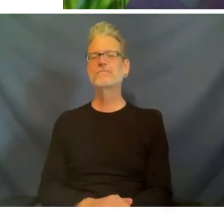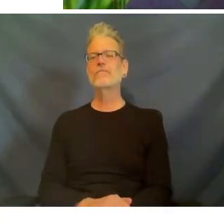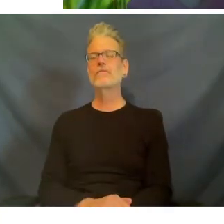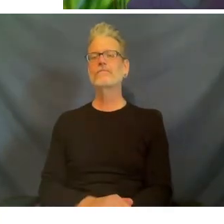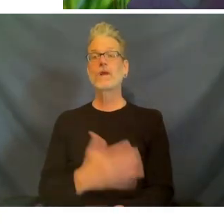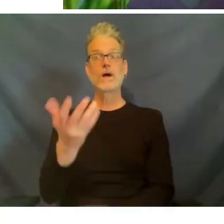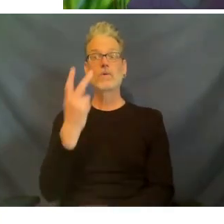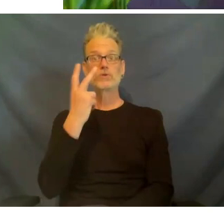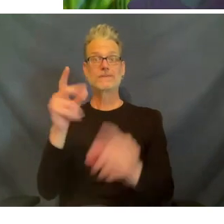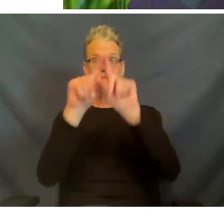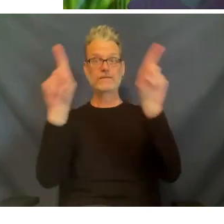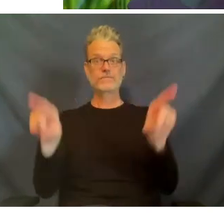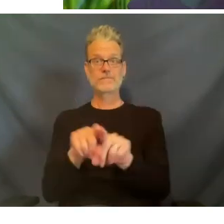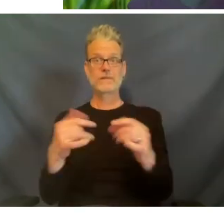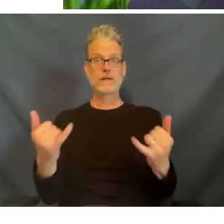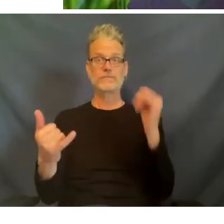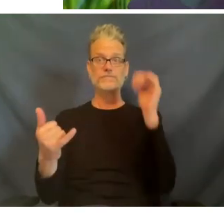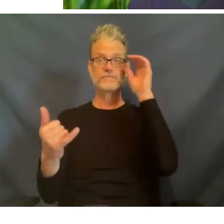on the slide here is really the